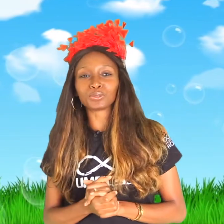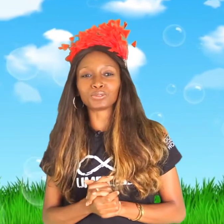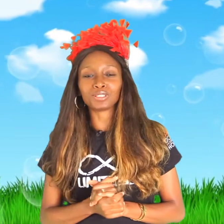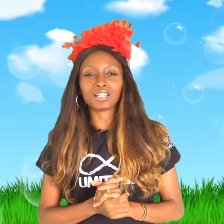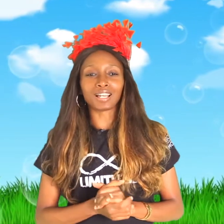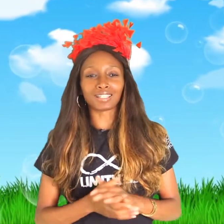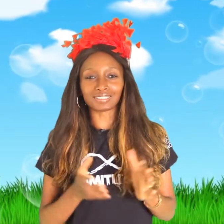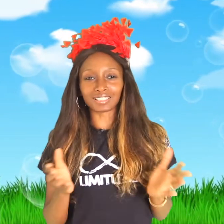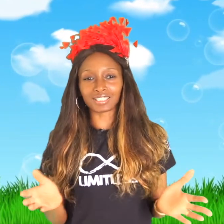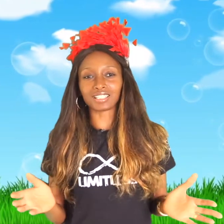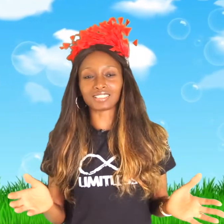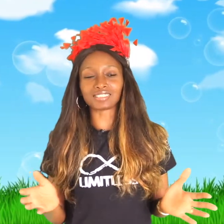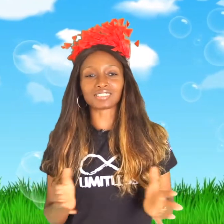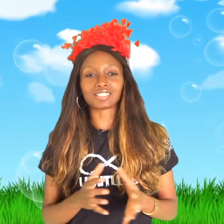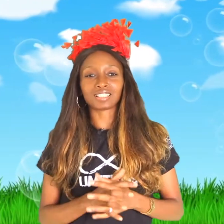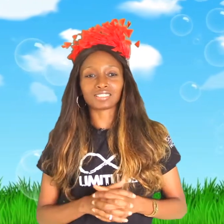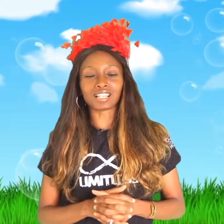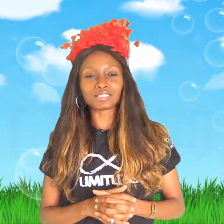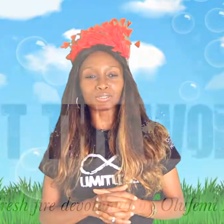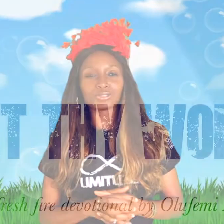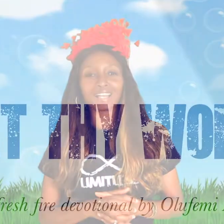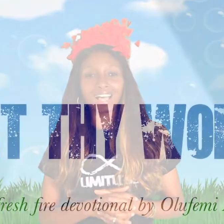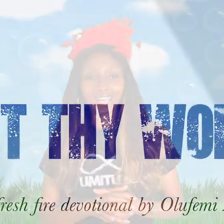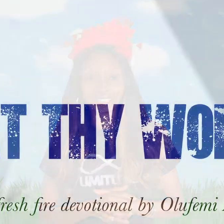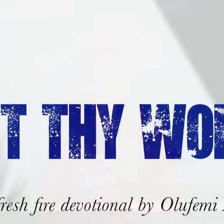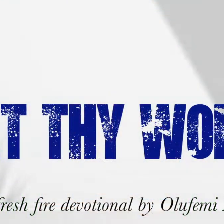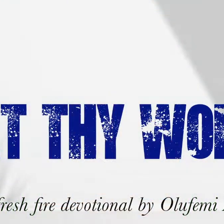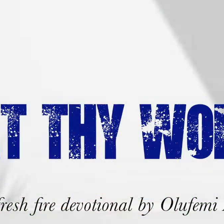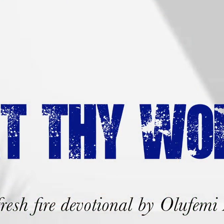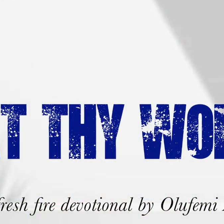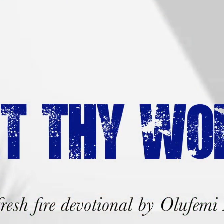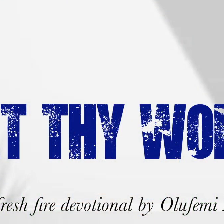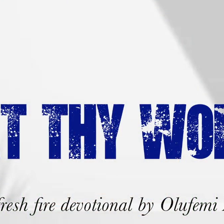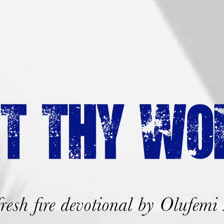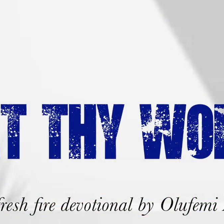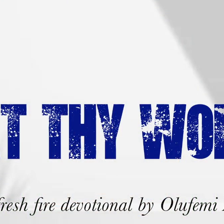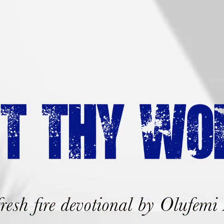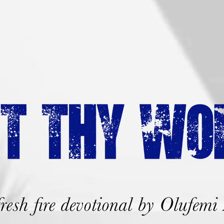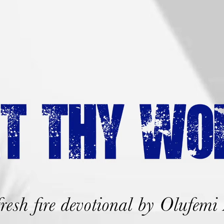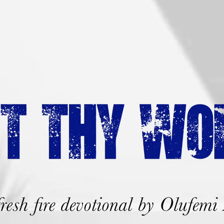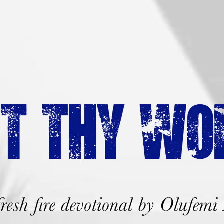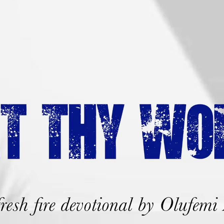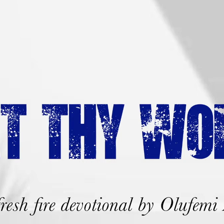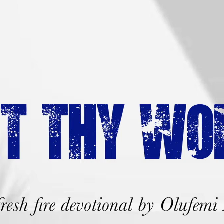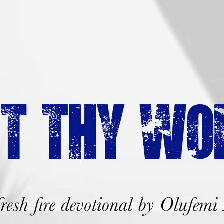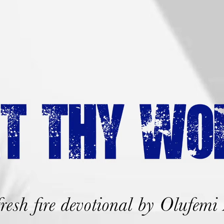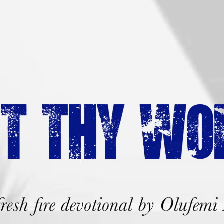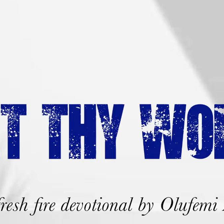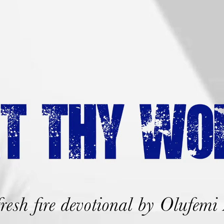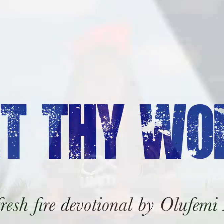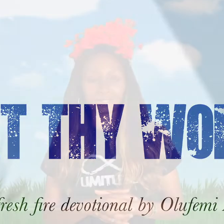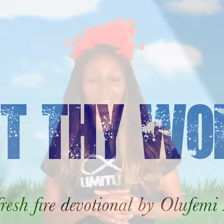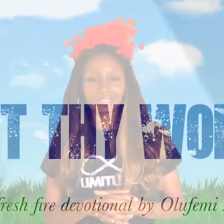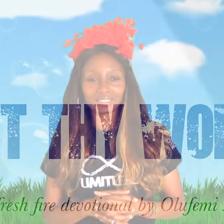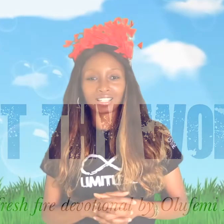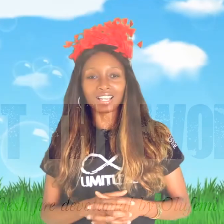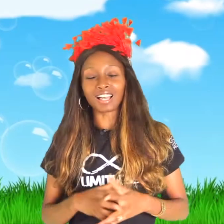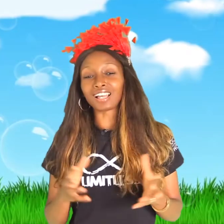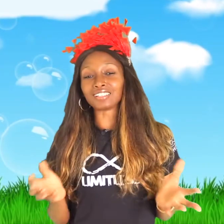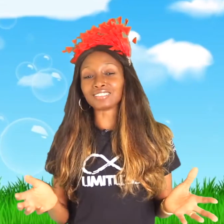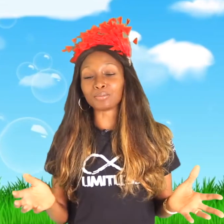been going through, and it's titled, At Thy Word. At Thy